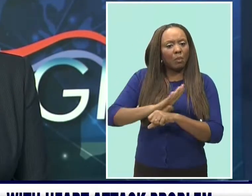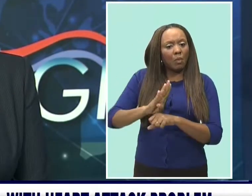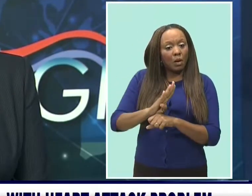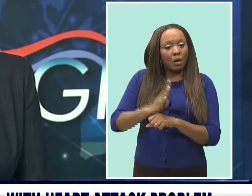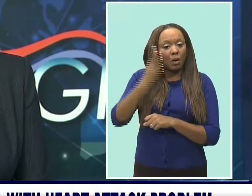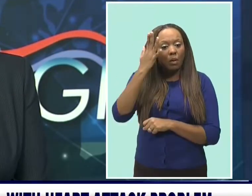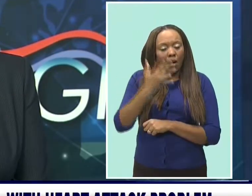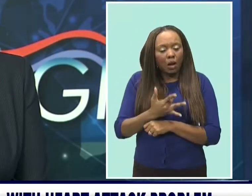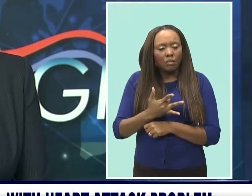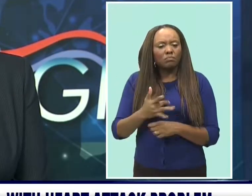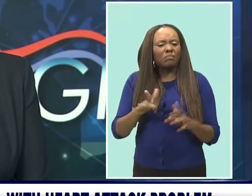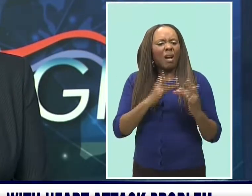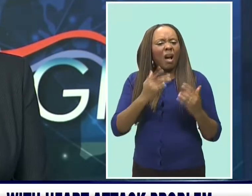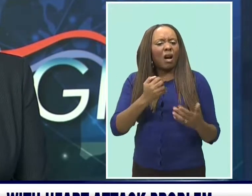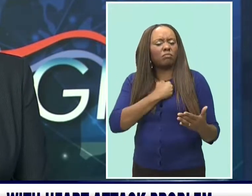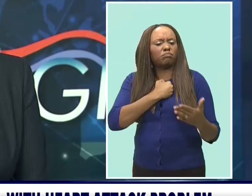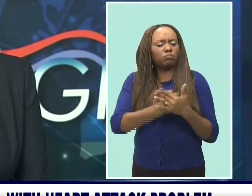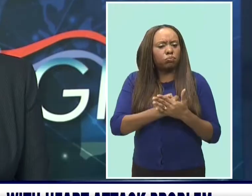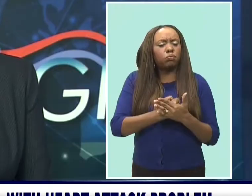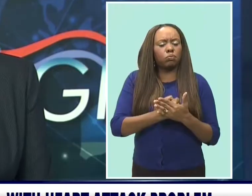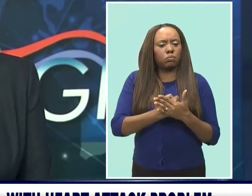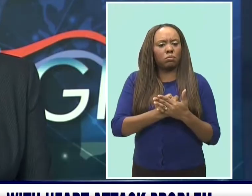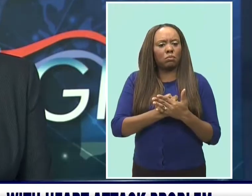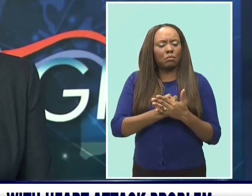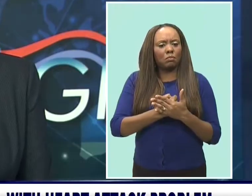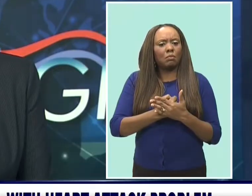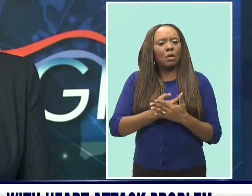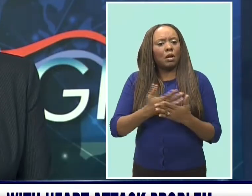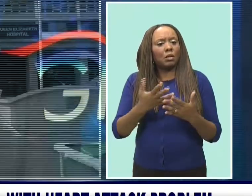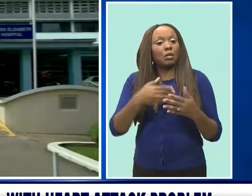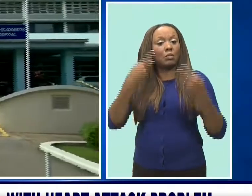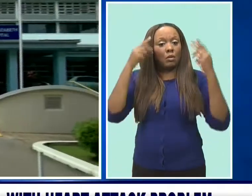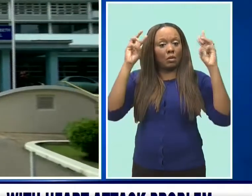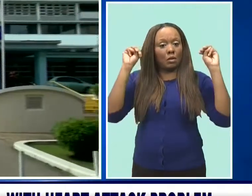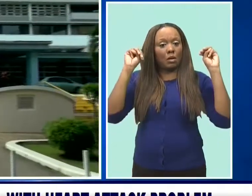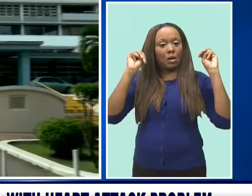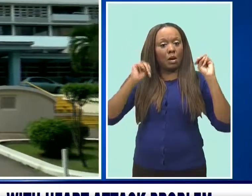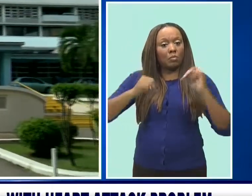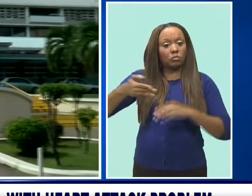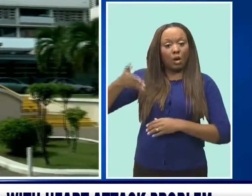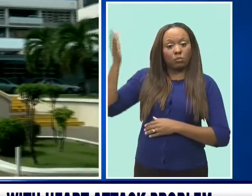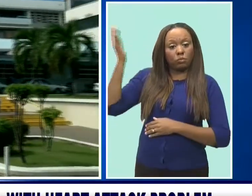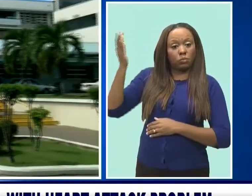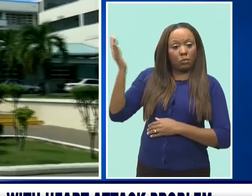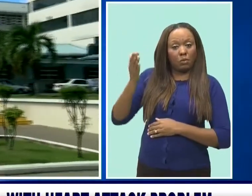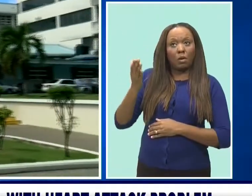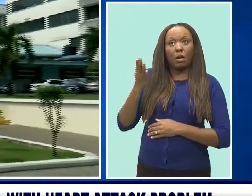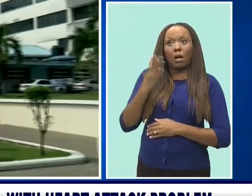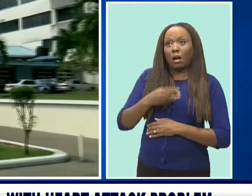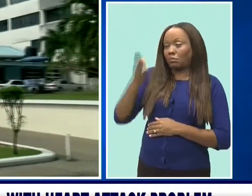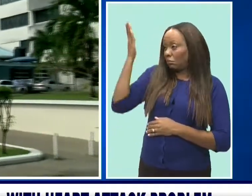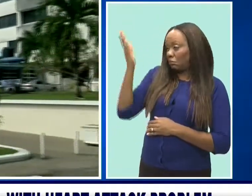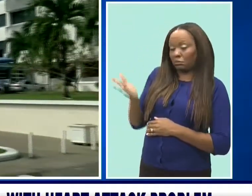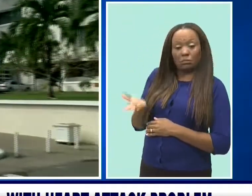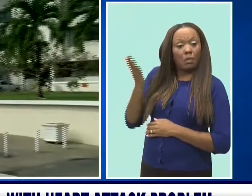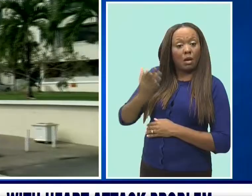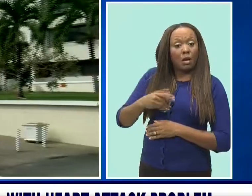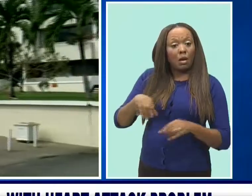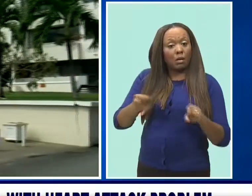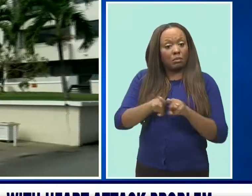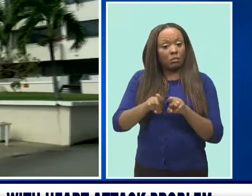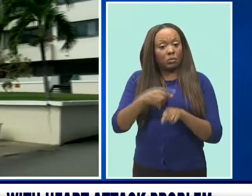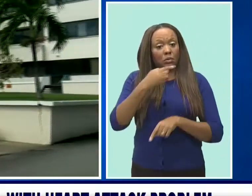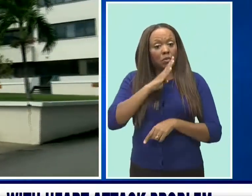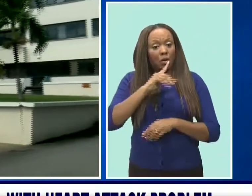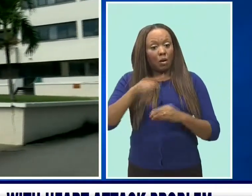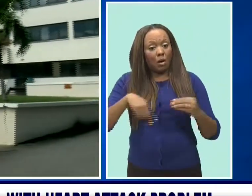high rates of heart attacks. This revelation from Prime Minister Mia Motley during a ceremony on the grounds of her official residence. Ms. Motley says